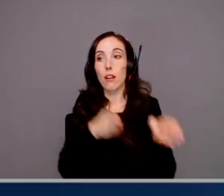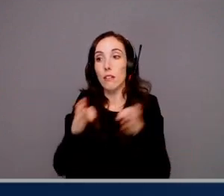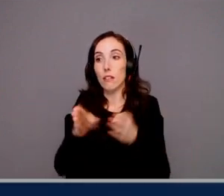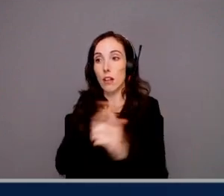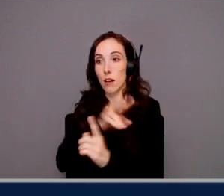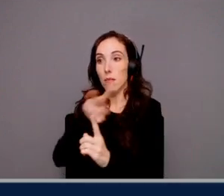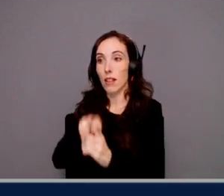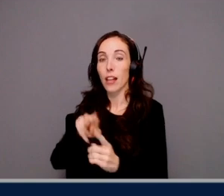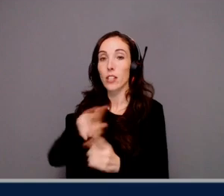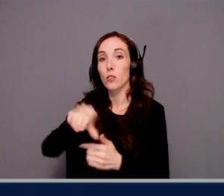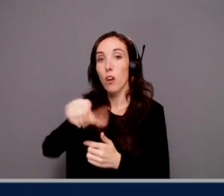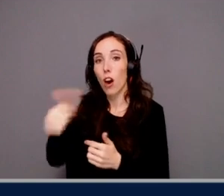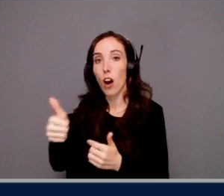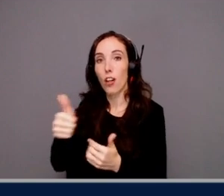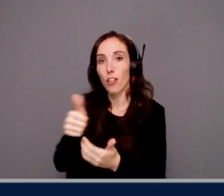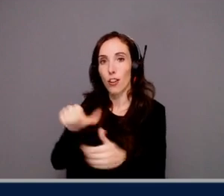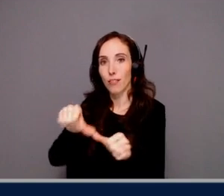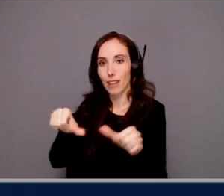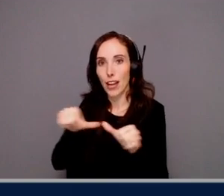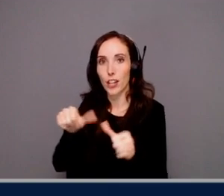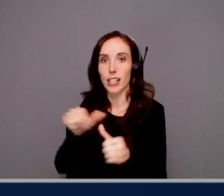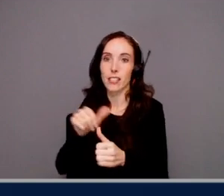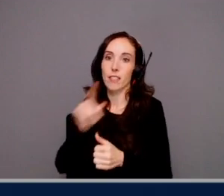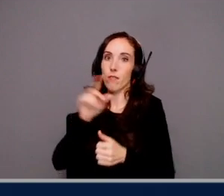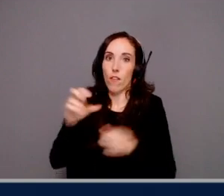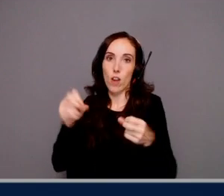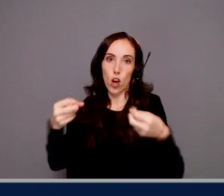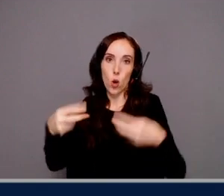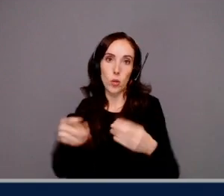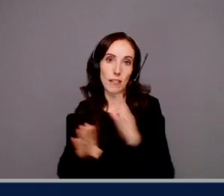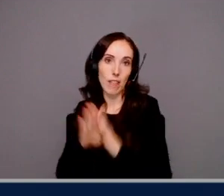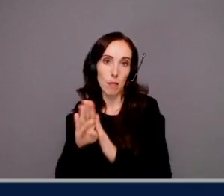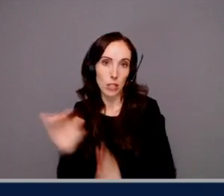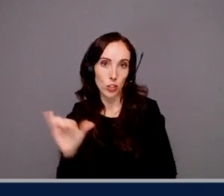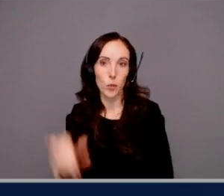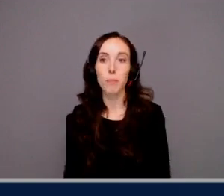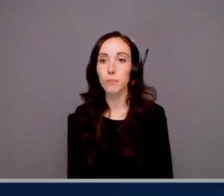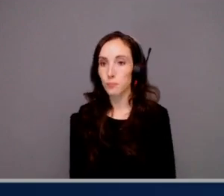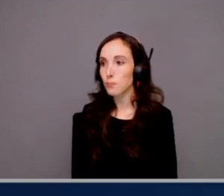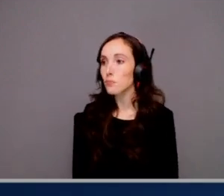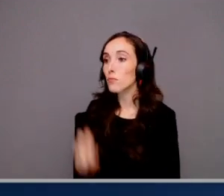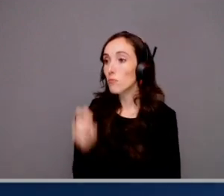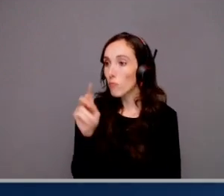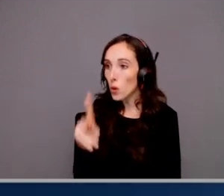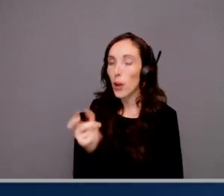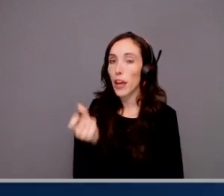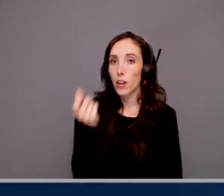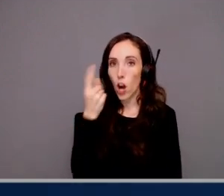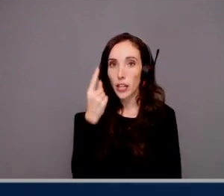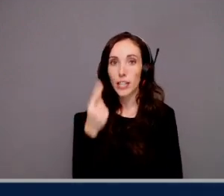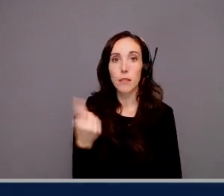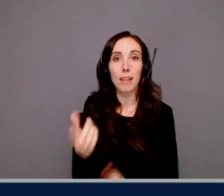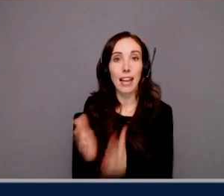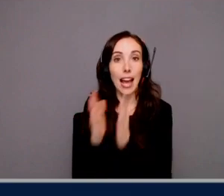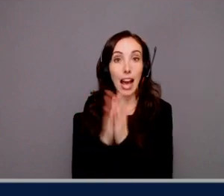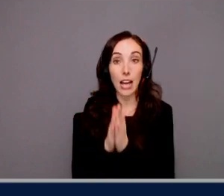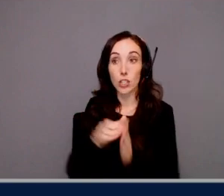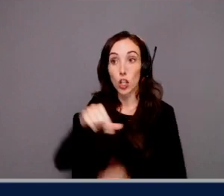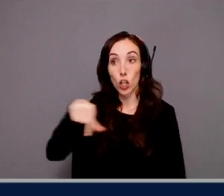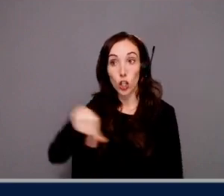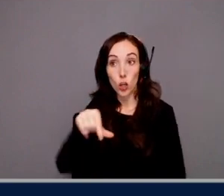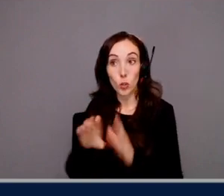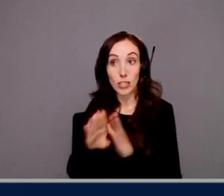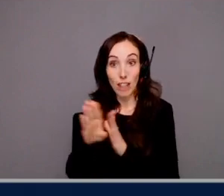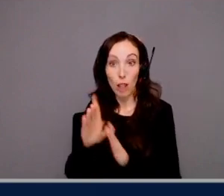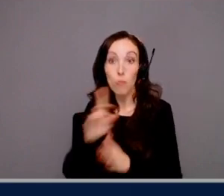other facets of code development is going to be automated as well. Yeah. Got it. Okay, so when we have someone asking, does Q Developer actually generate code? It